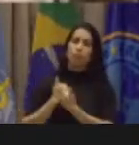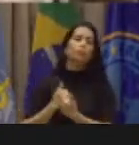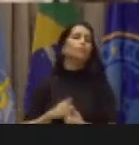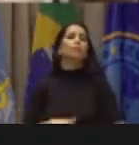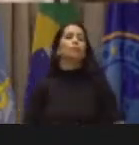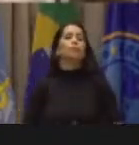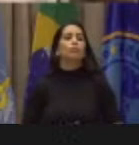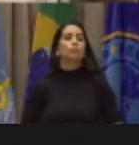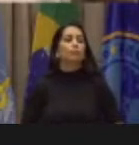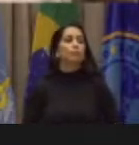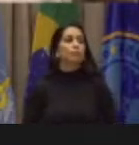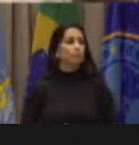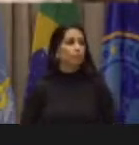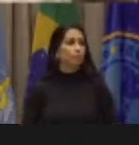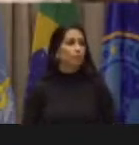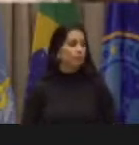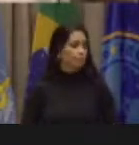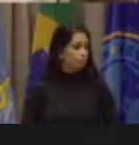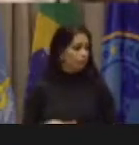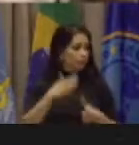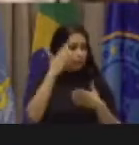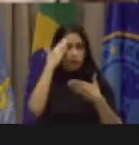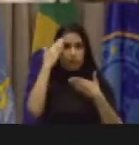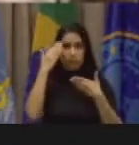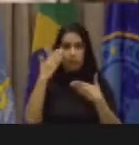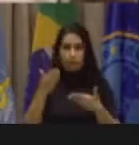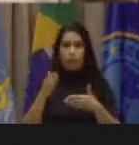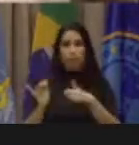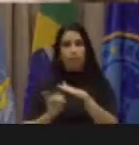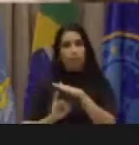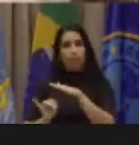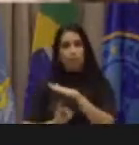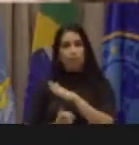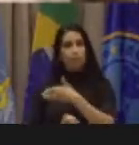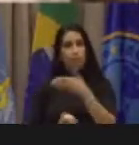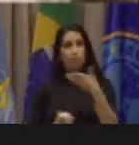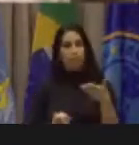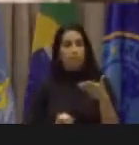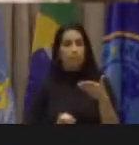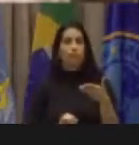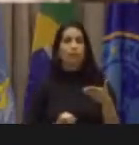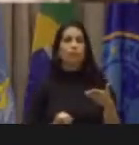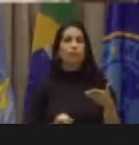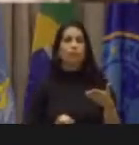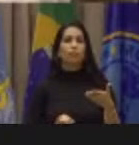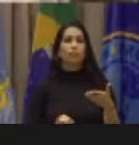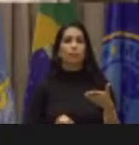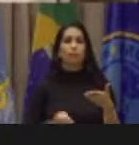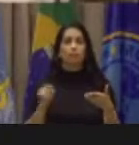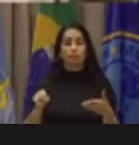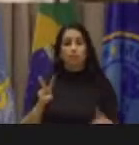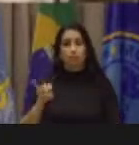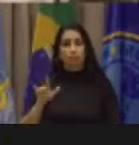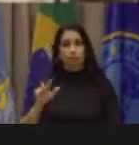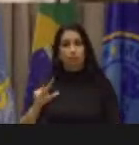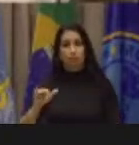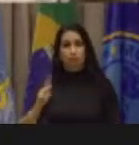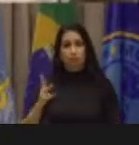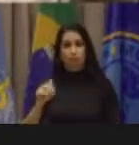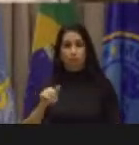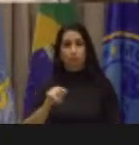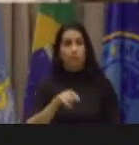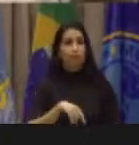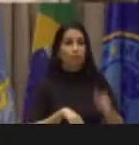given to us. And I would also like to thank our institutions, which the Hospital of